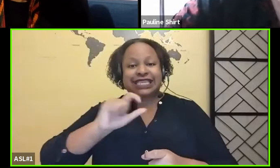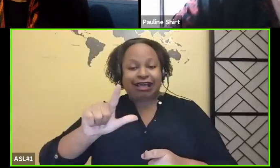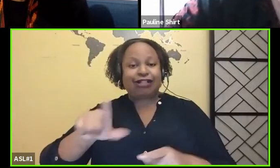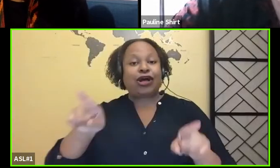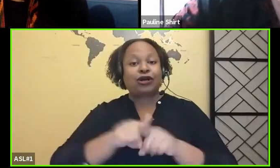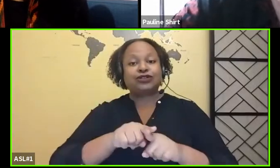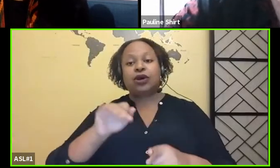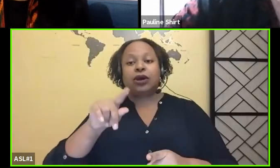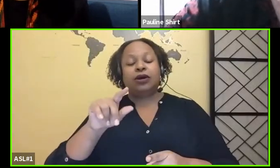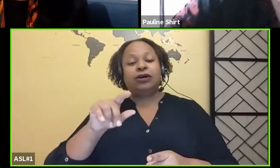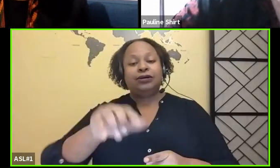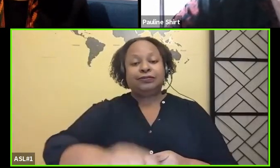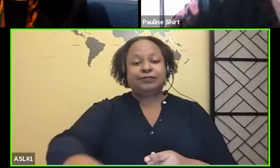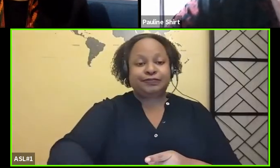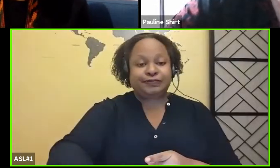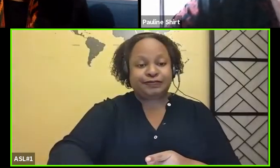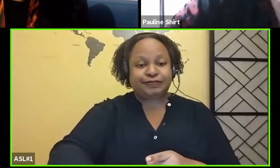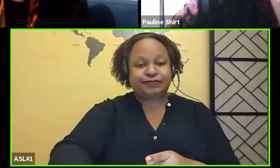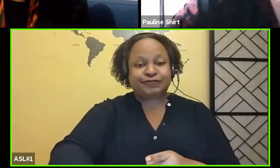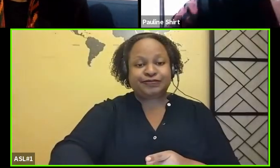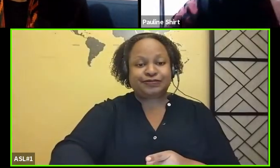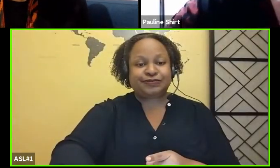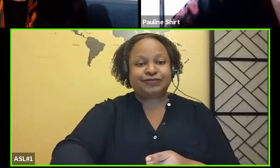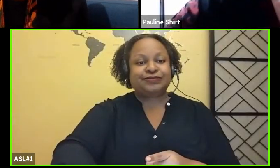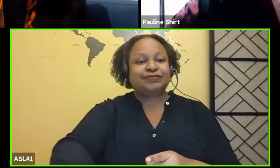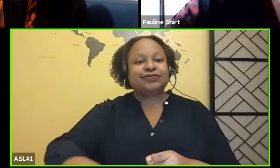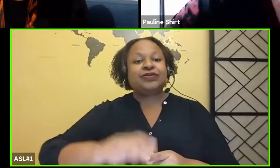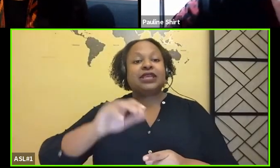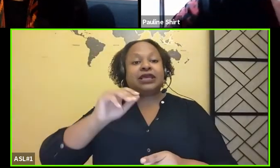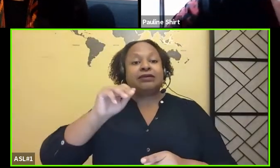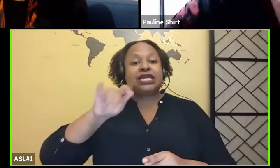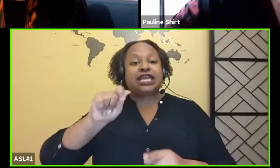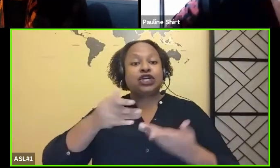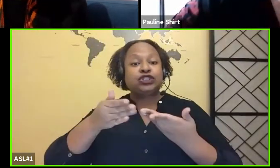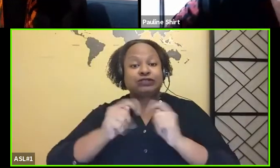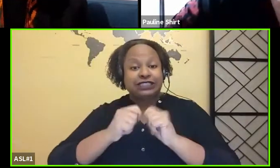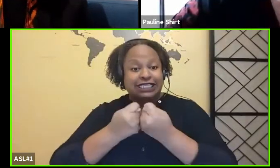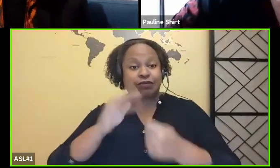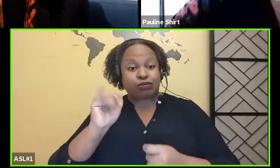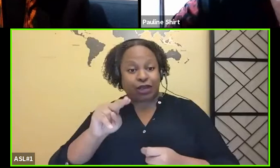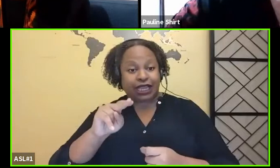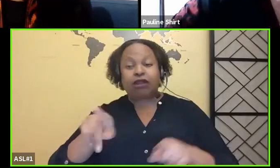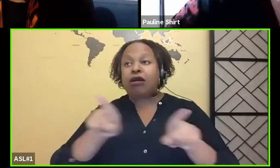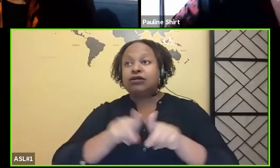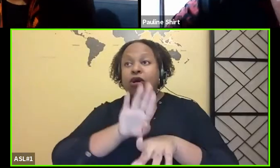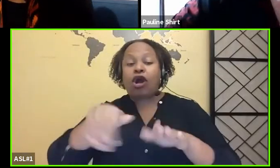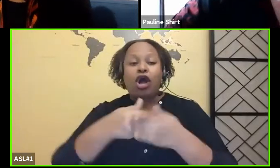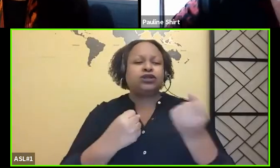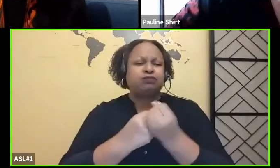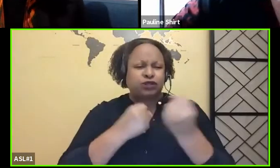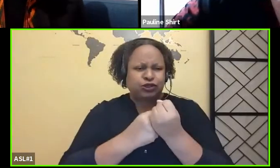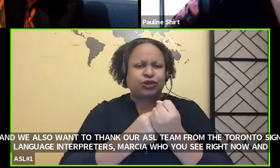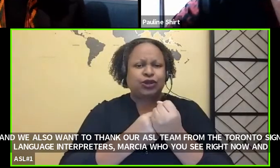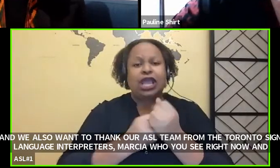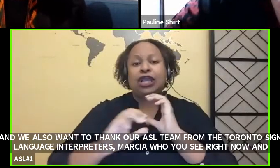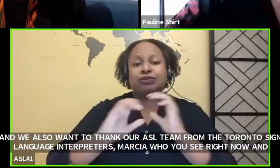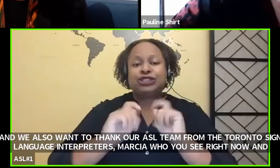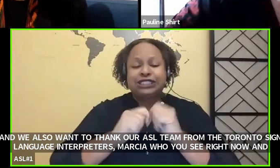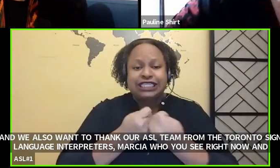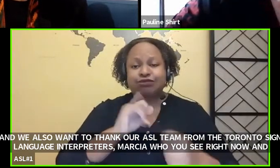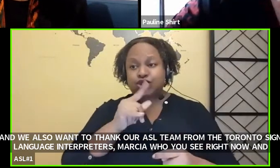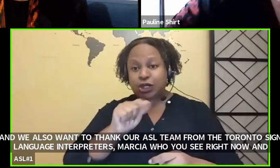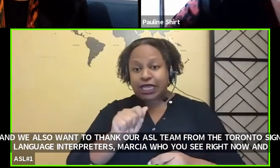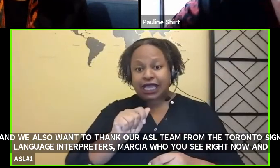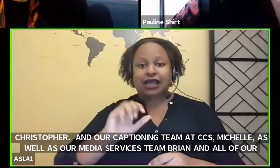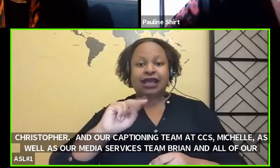of our sponsors, and our communications team, Julia and Nosheen. But I want to say a very special thank you to